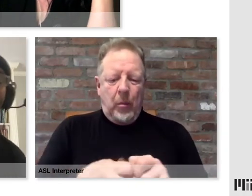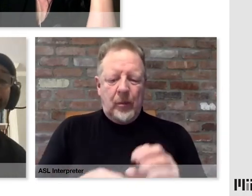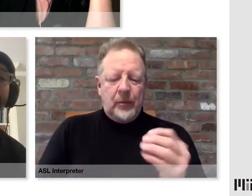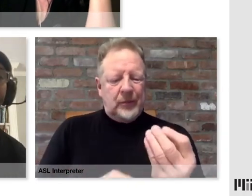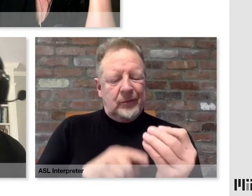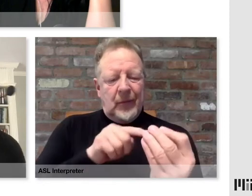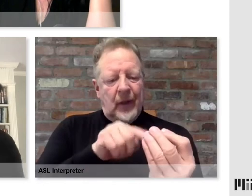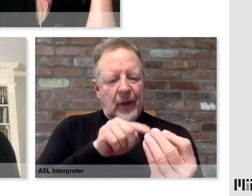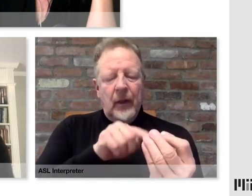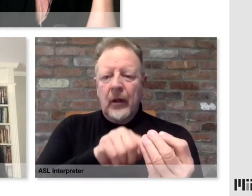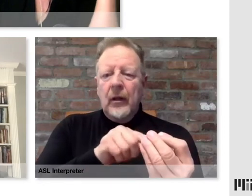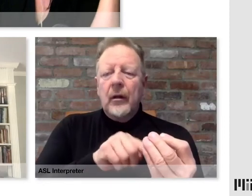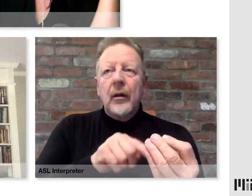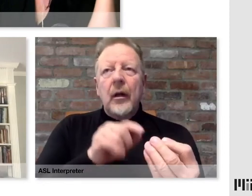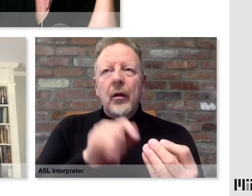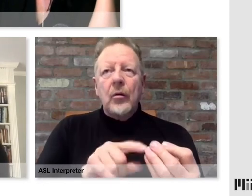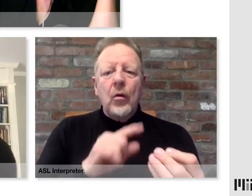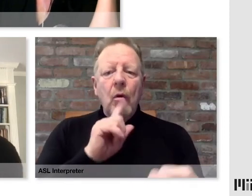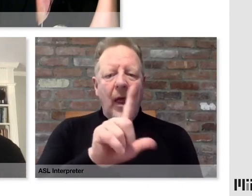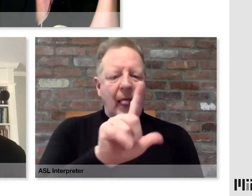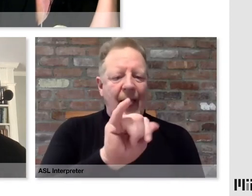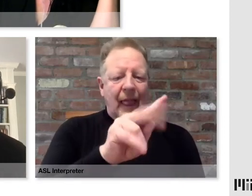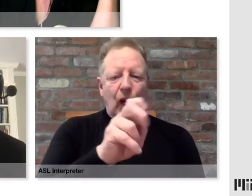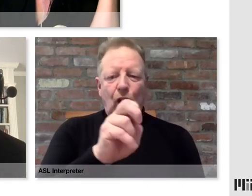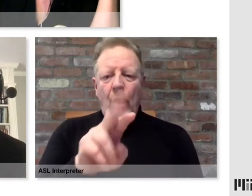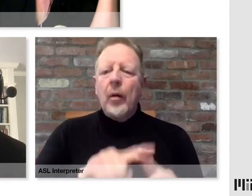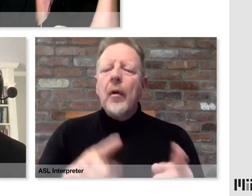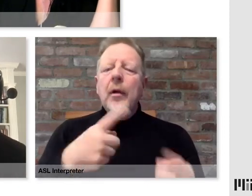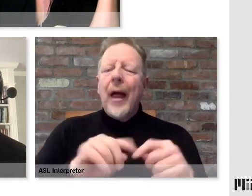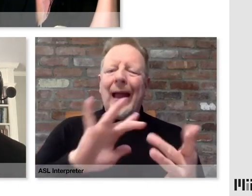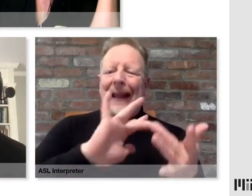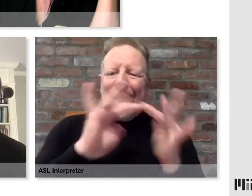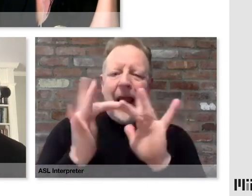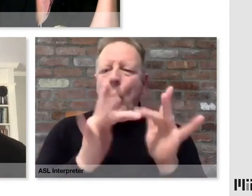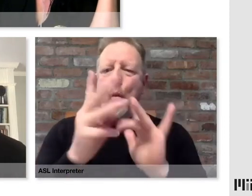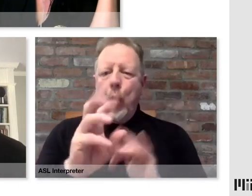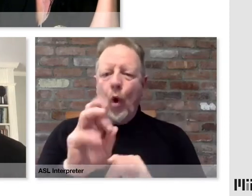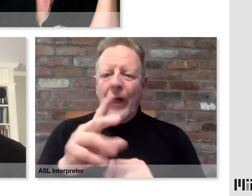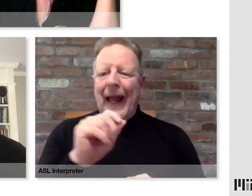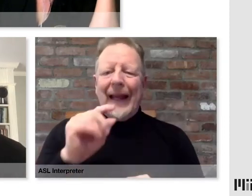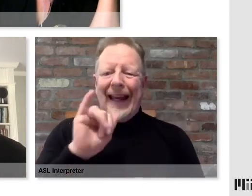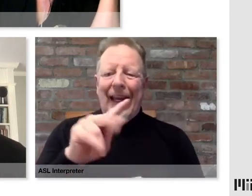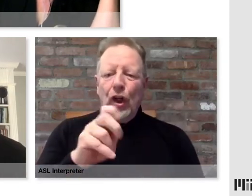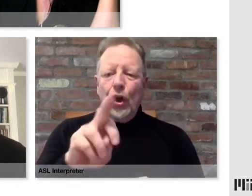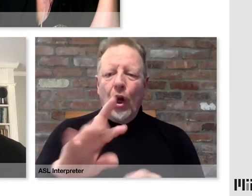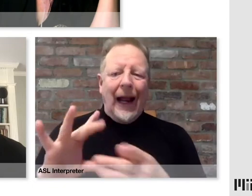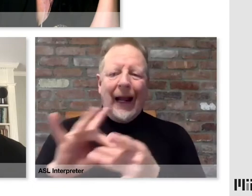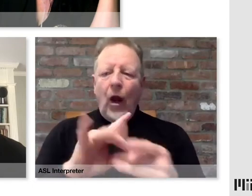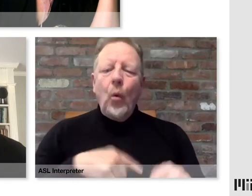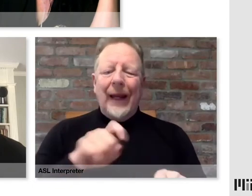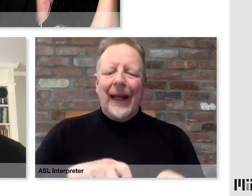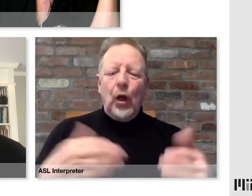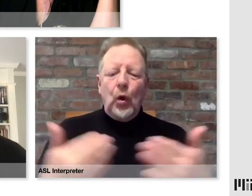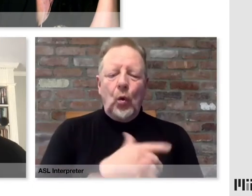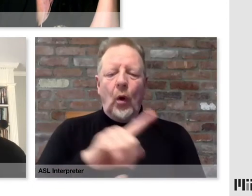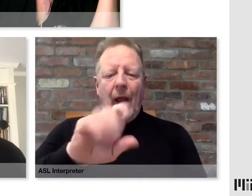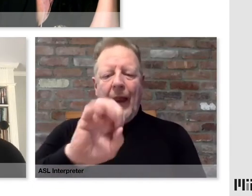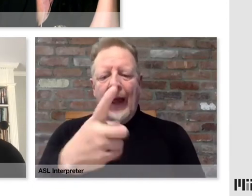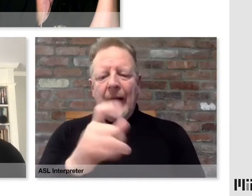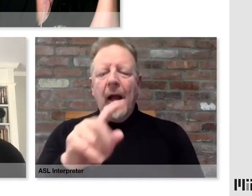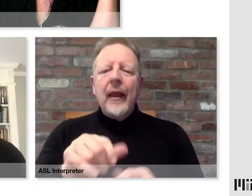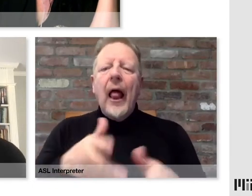can't parse them into linear bits. It's all about networks and interconnections. So I think we need a new lexicon that'll allow you to